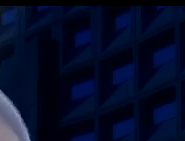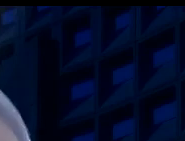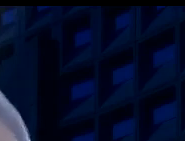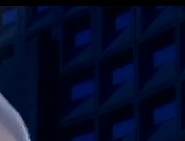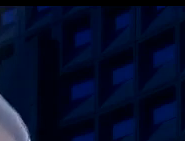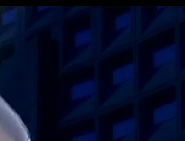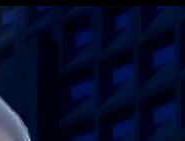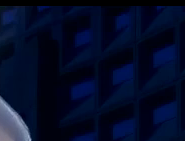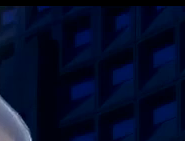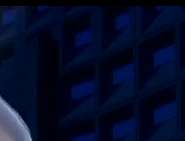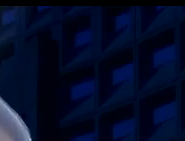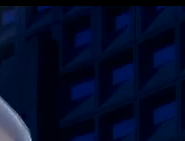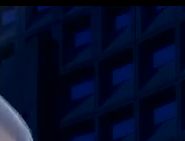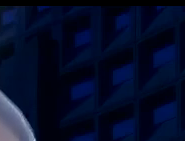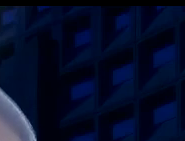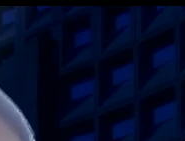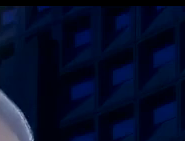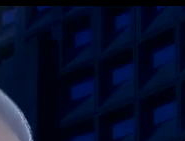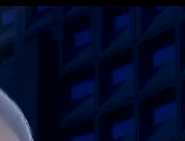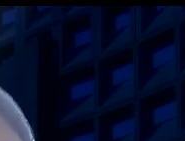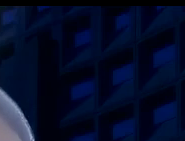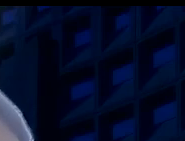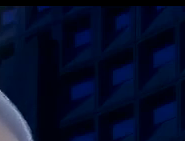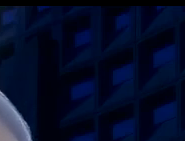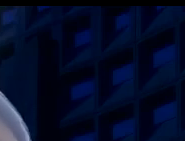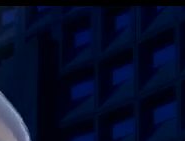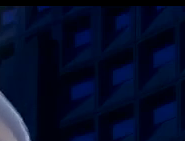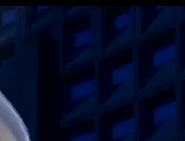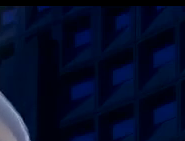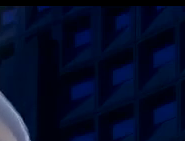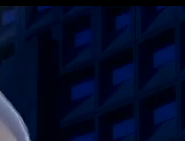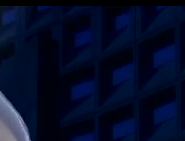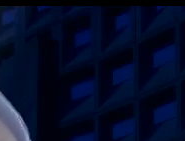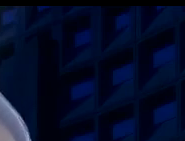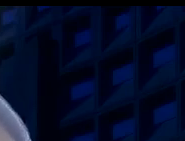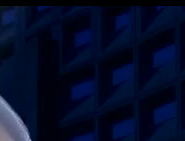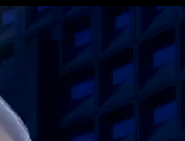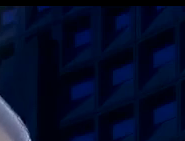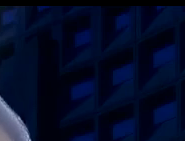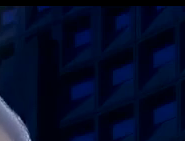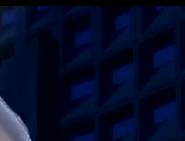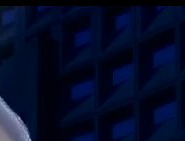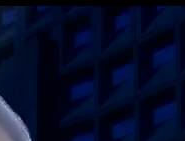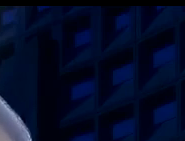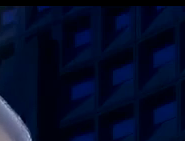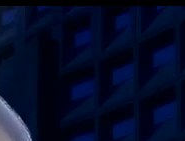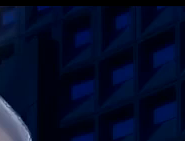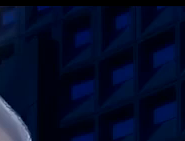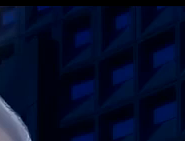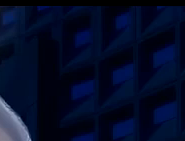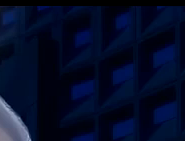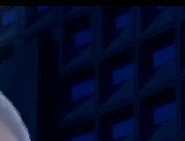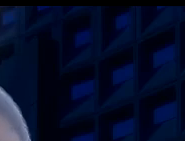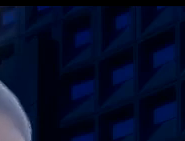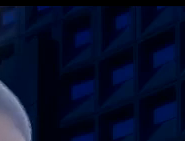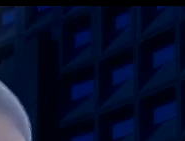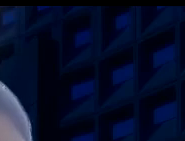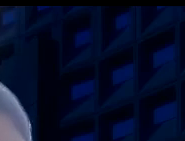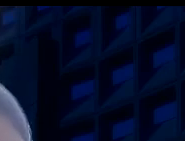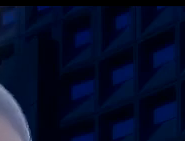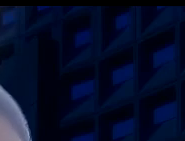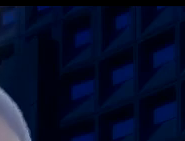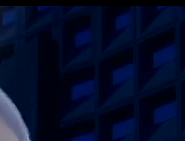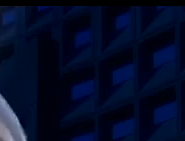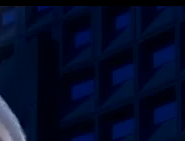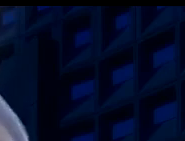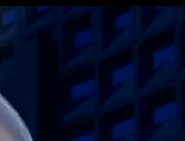One thing I think might be useful is if we talk a little bit more about the idea of disparate impact. I don't know, Megan, if you